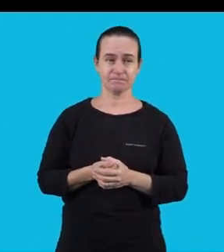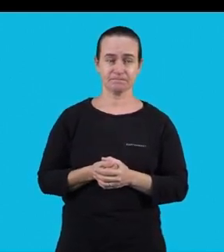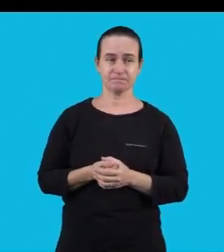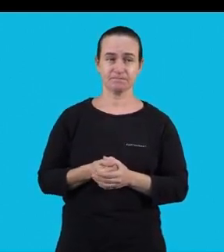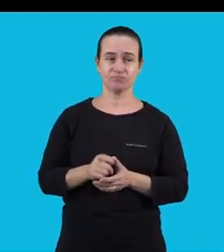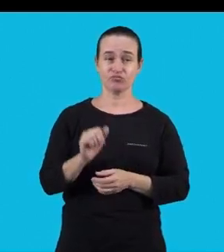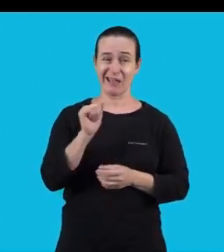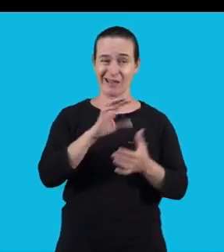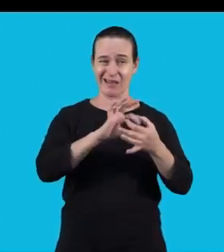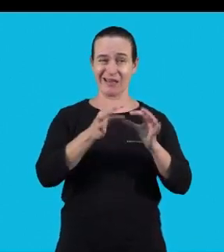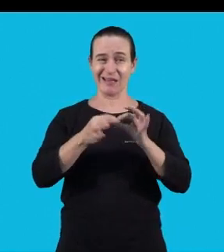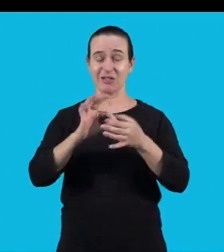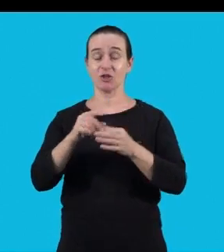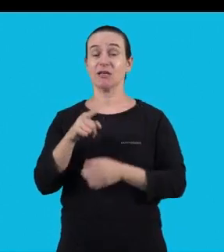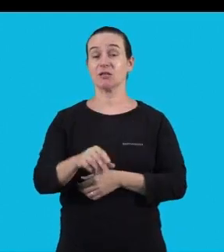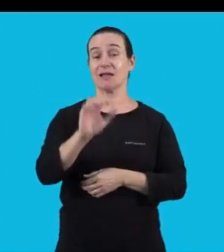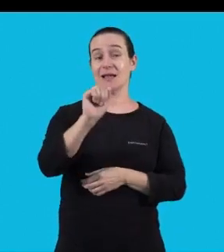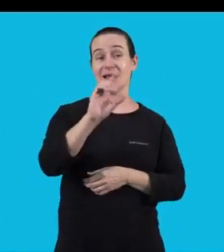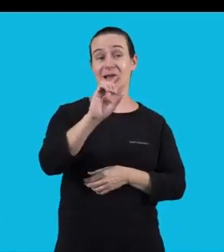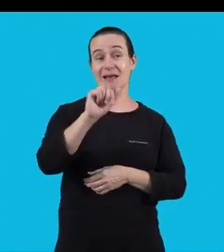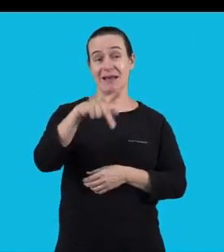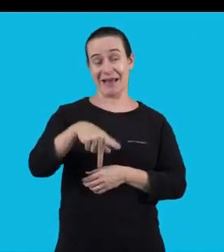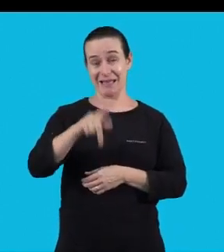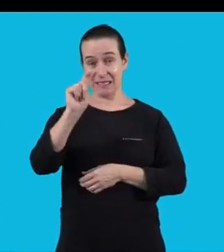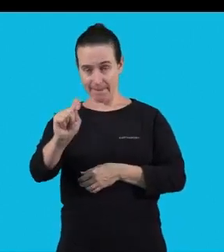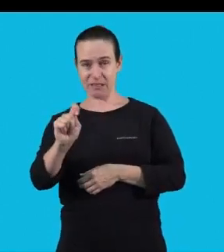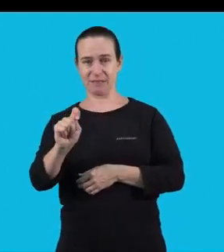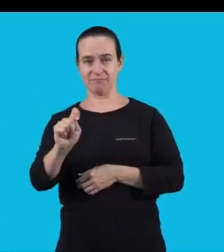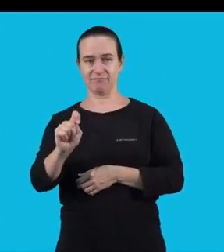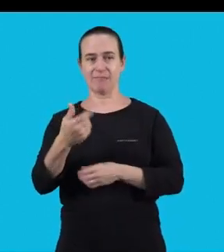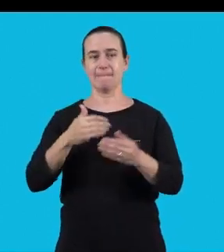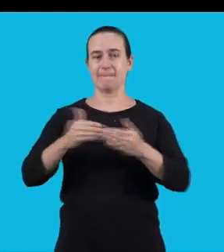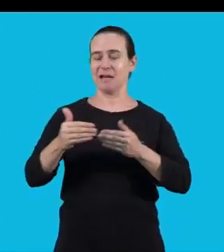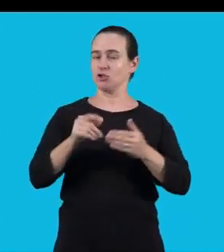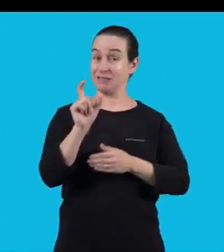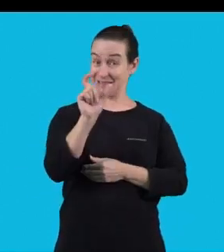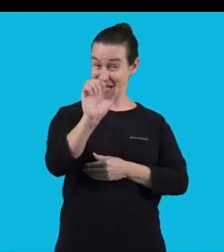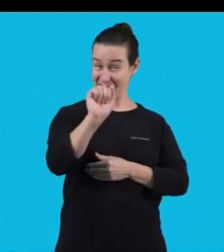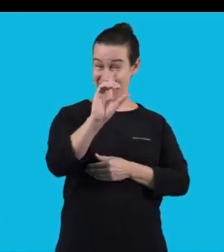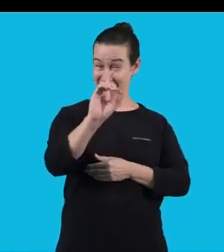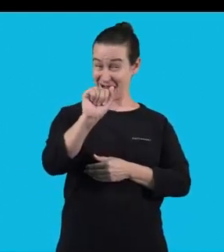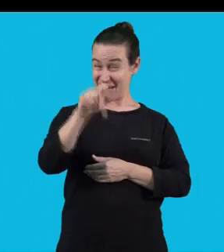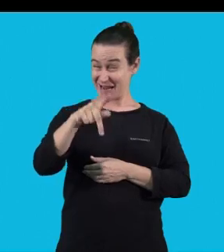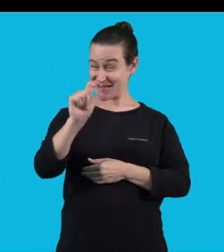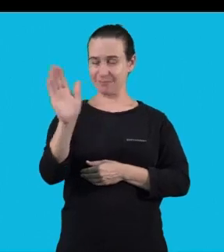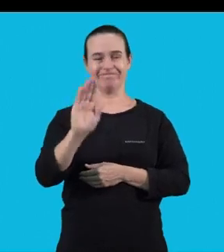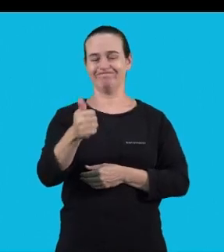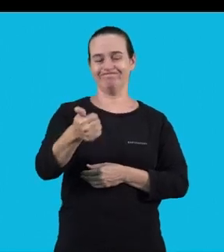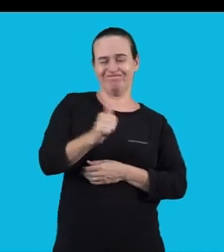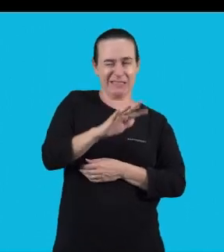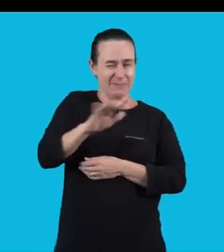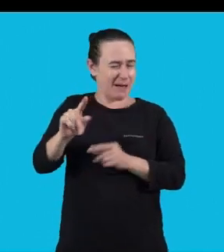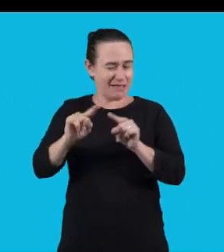further. Their chains are also adept at managing a business, and the correct answer here would be